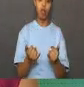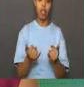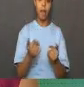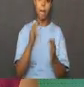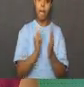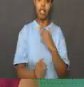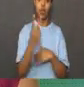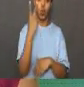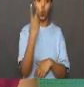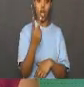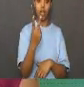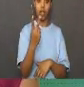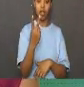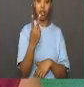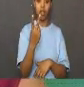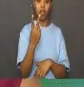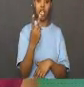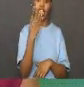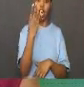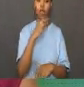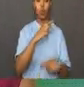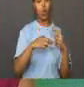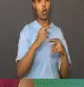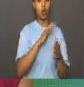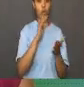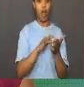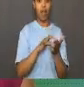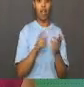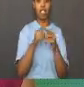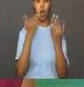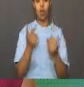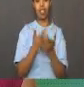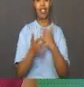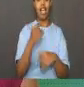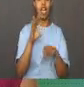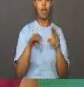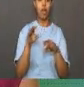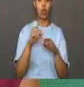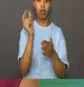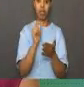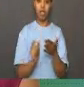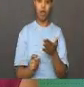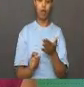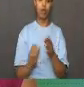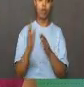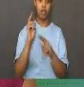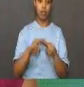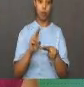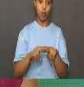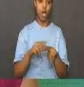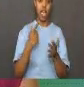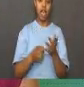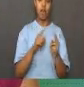least 2 out of the 4 reactions that we have discussed that take place